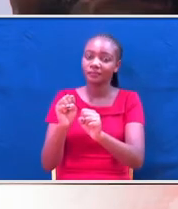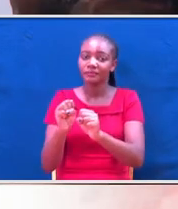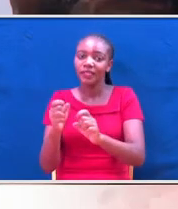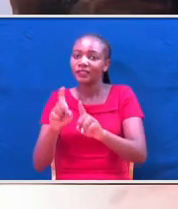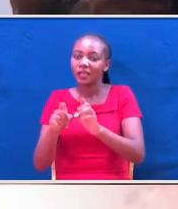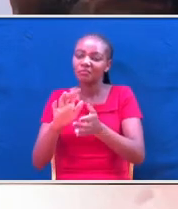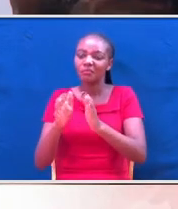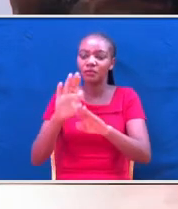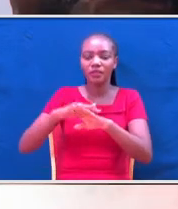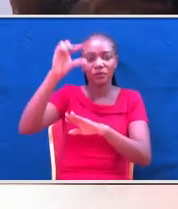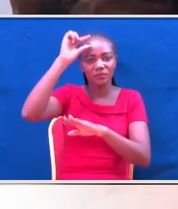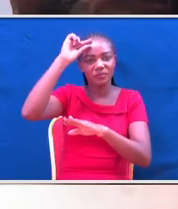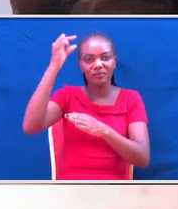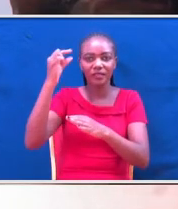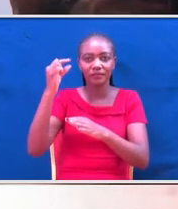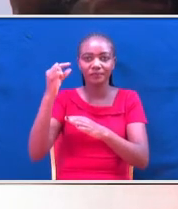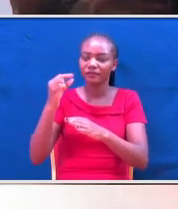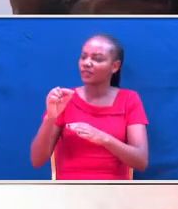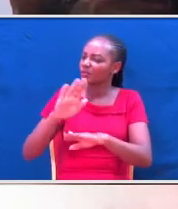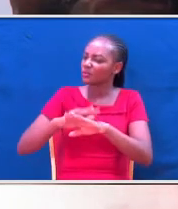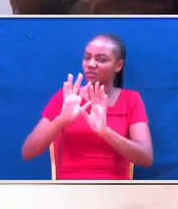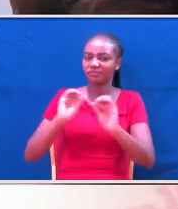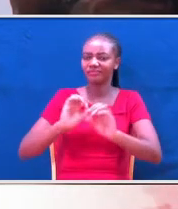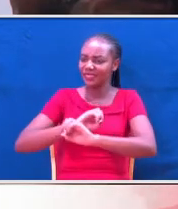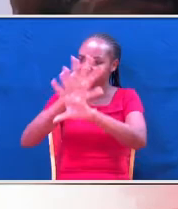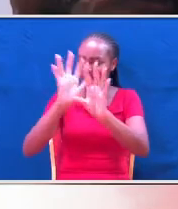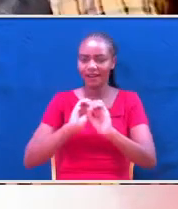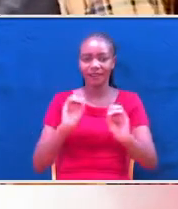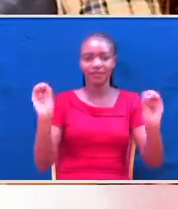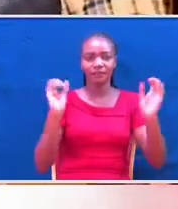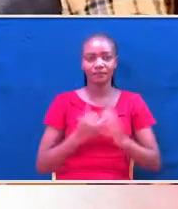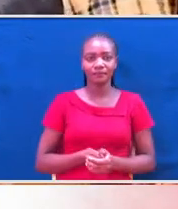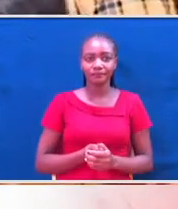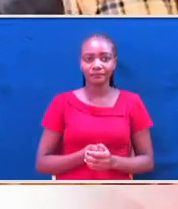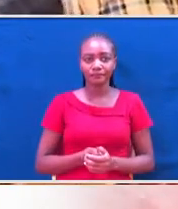of government as hypocritical. Musa Sala has the details.